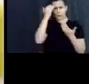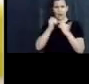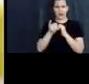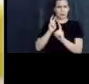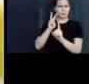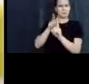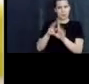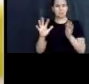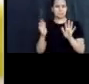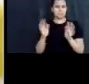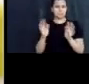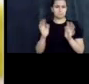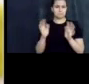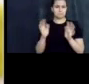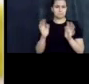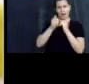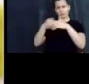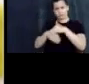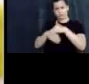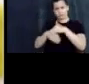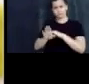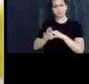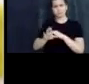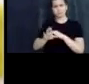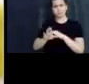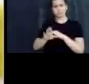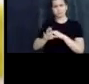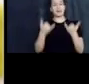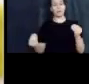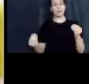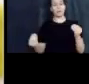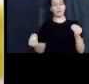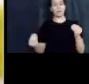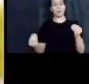to do to get into university, just a few more things we want to kind of cover so you're